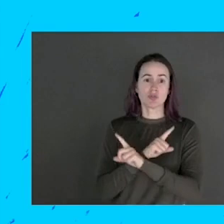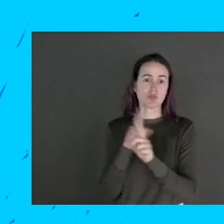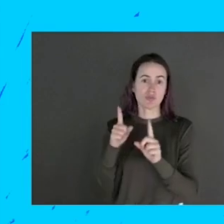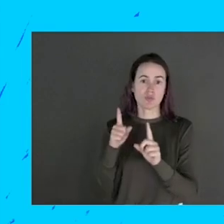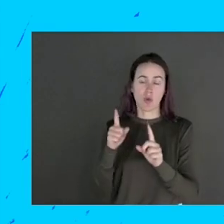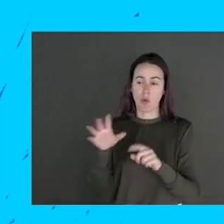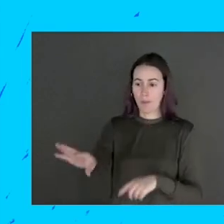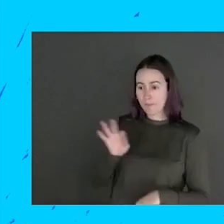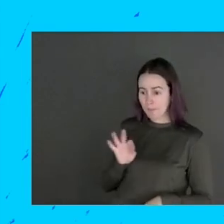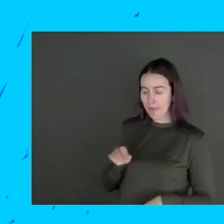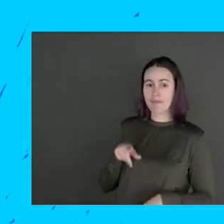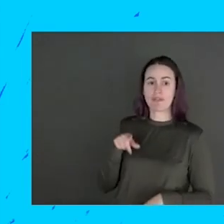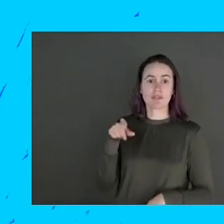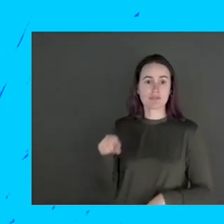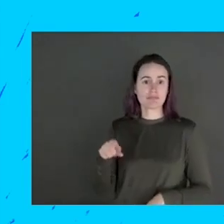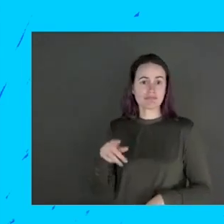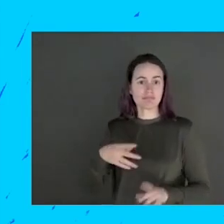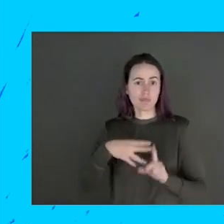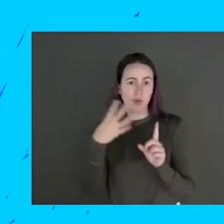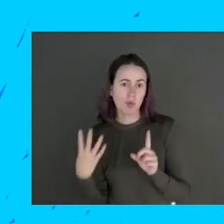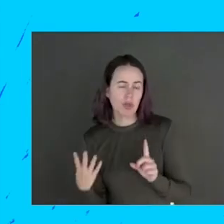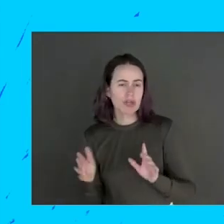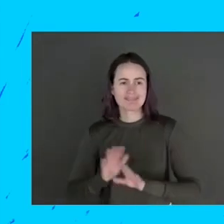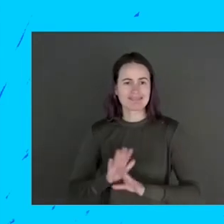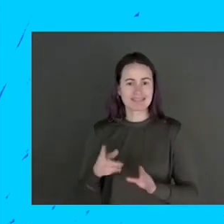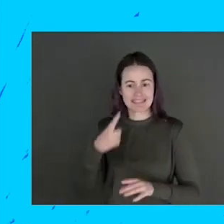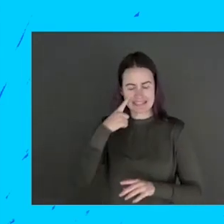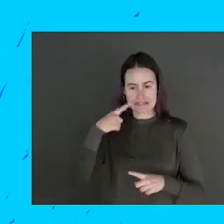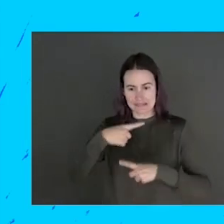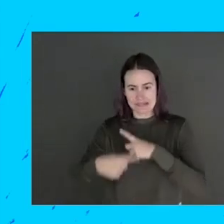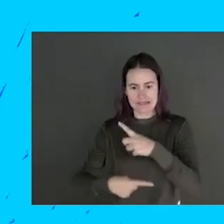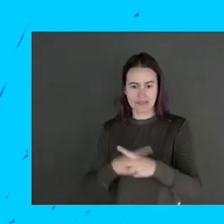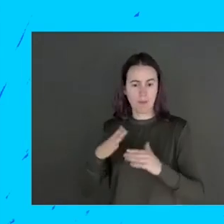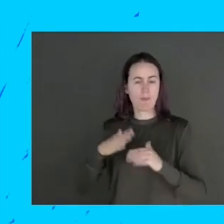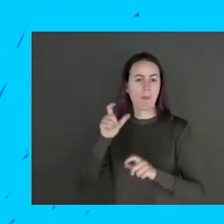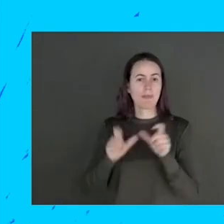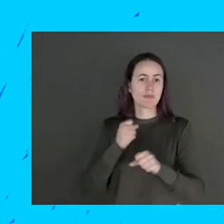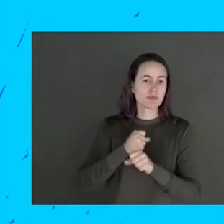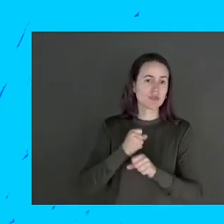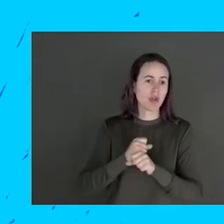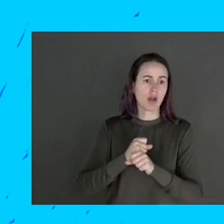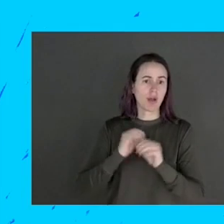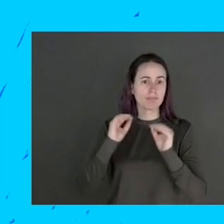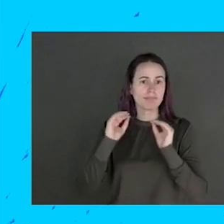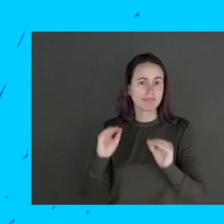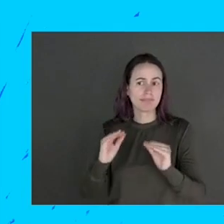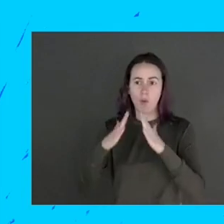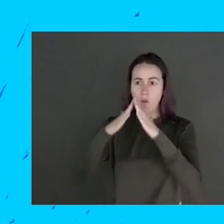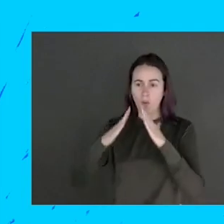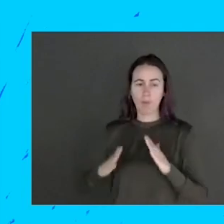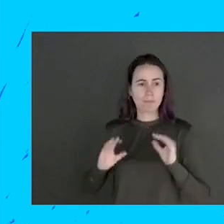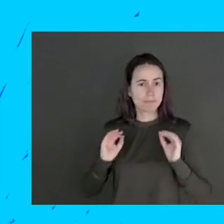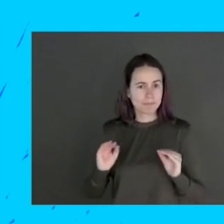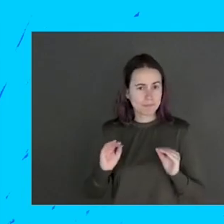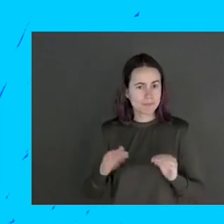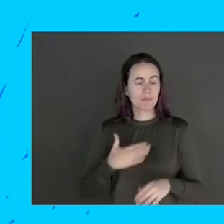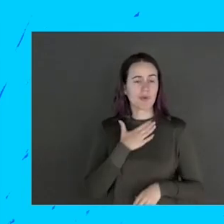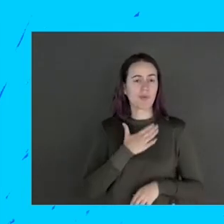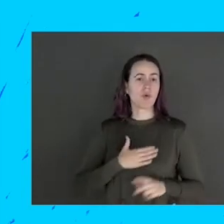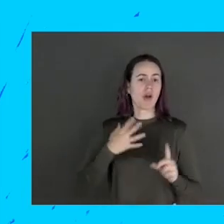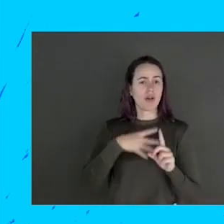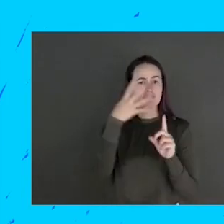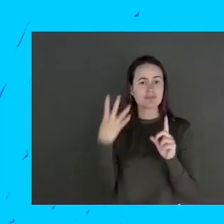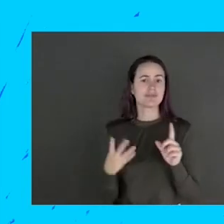homeless. If we are to end AIDS in 2030, we need to ensure that the LGBTIQA community